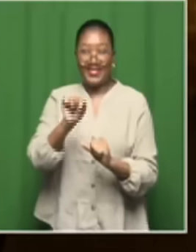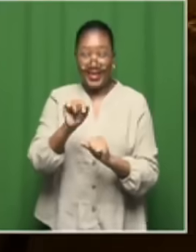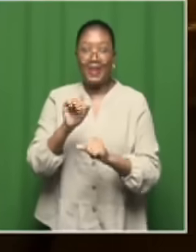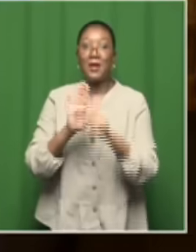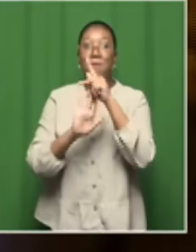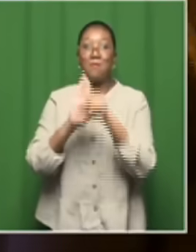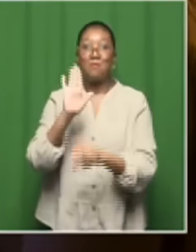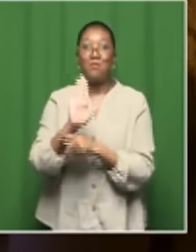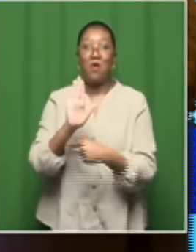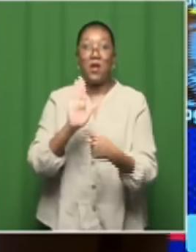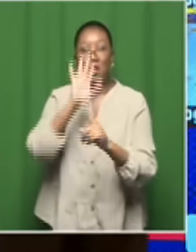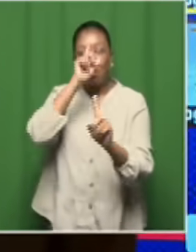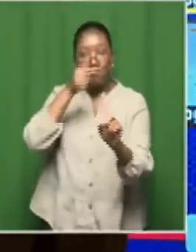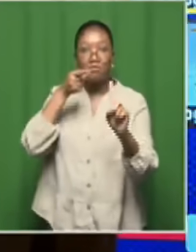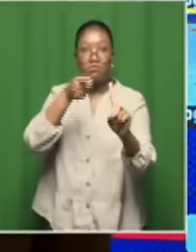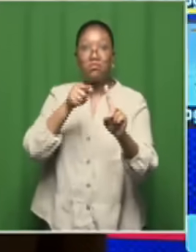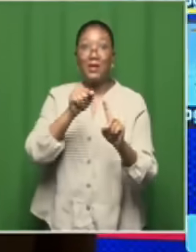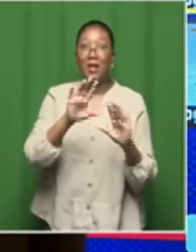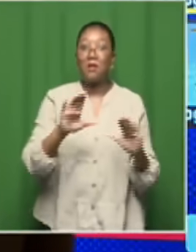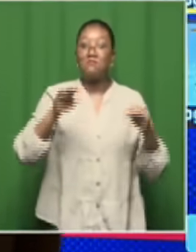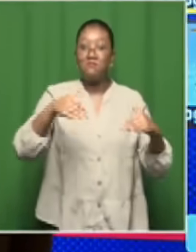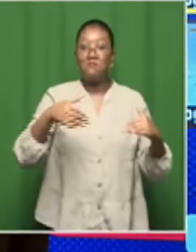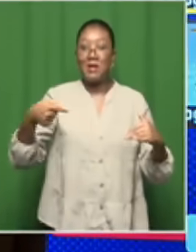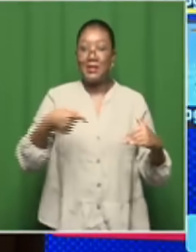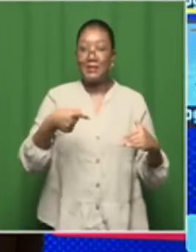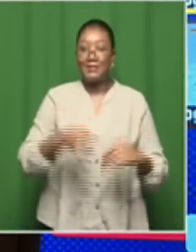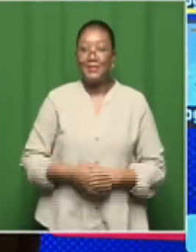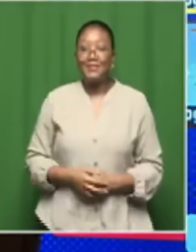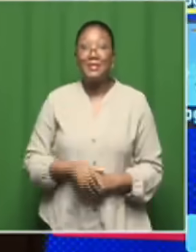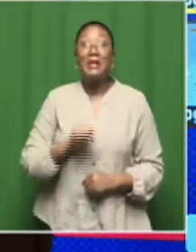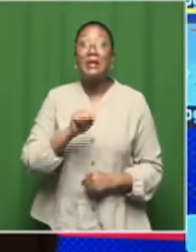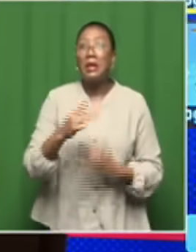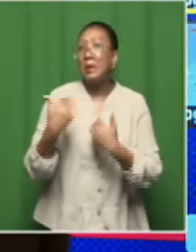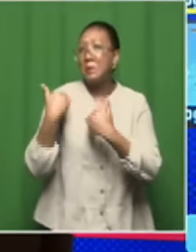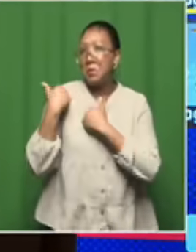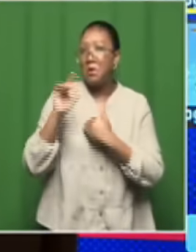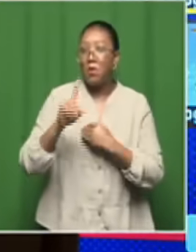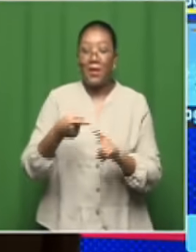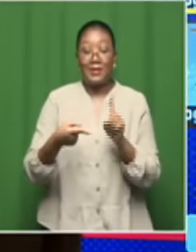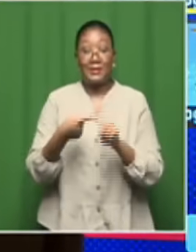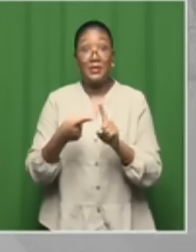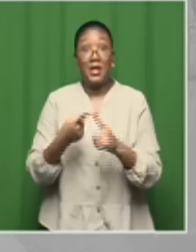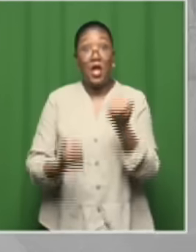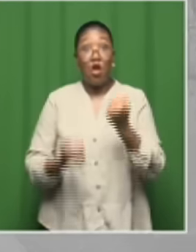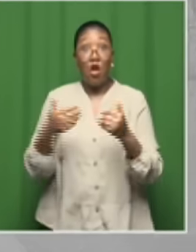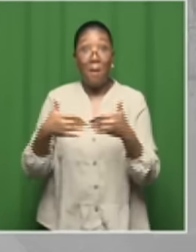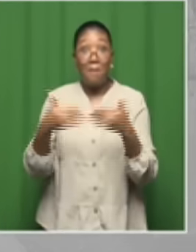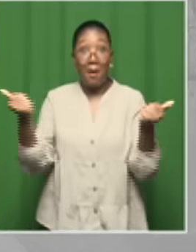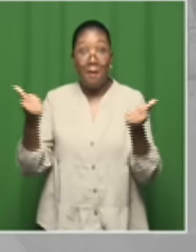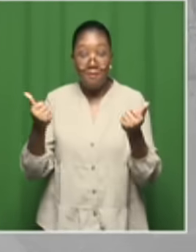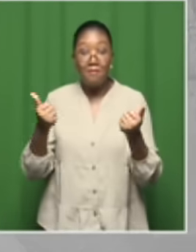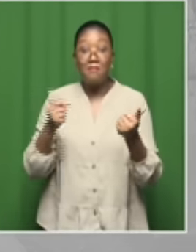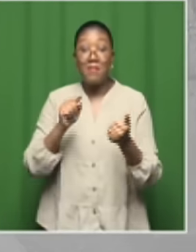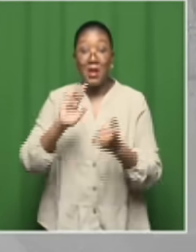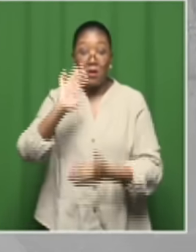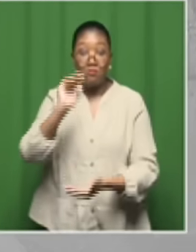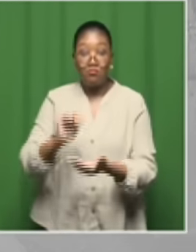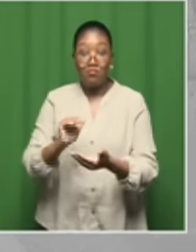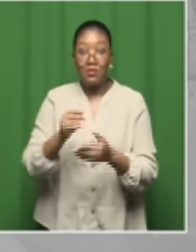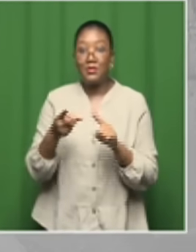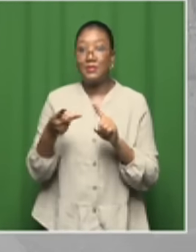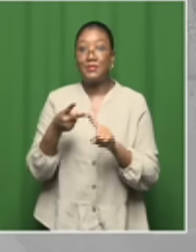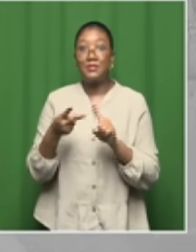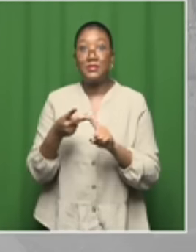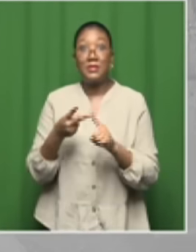purpose of this particular unit. Now, their key responsibilities, well, it's speed enforcement, high-speed pursuit operations,